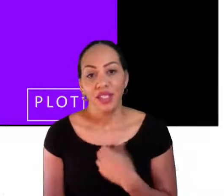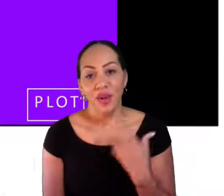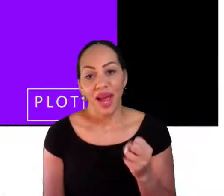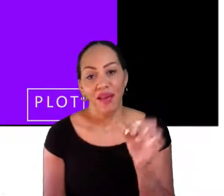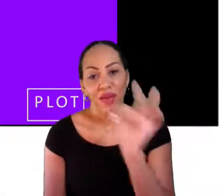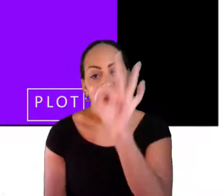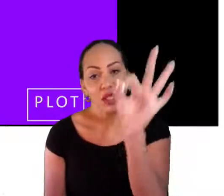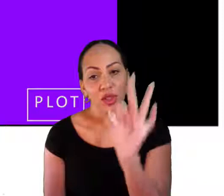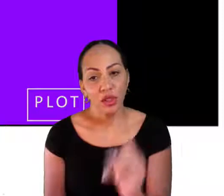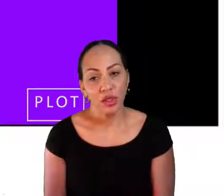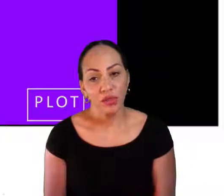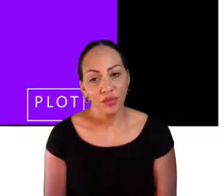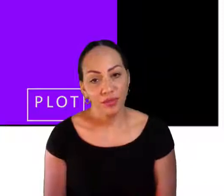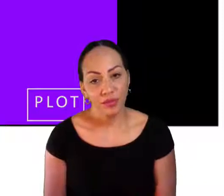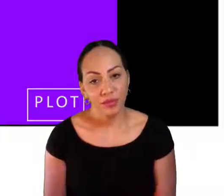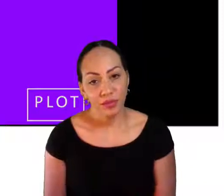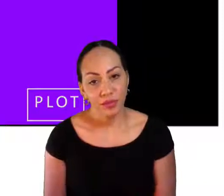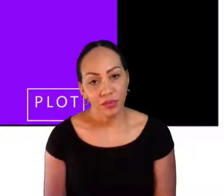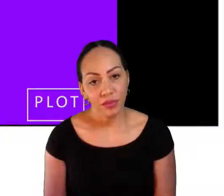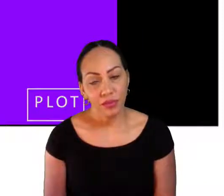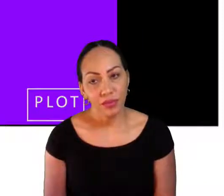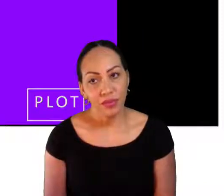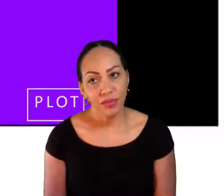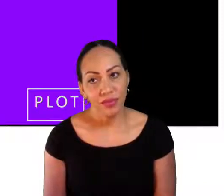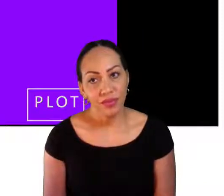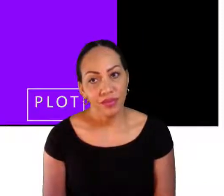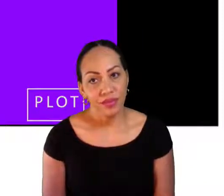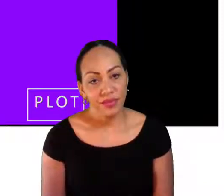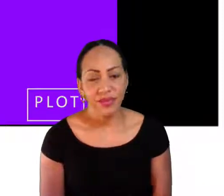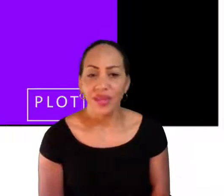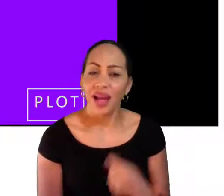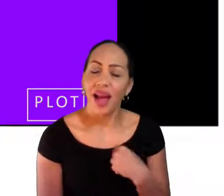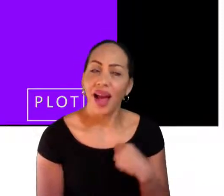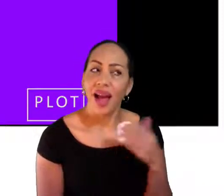that bit. I noticed that